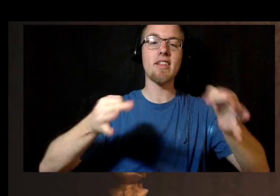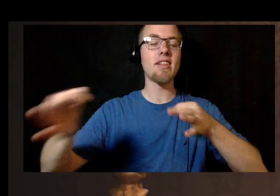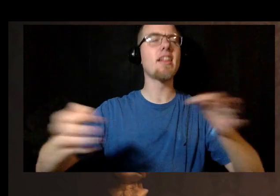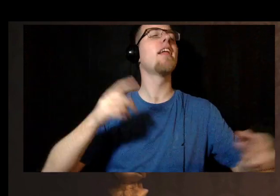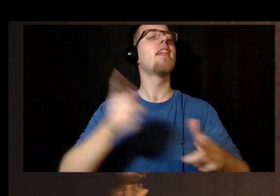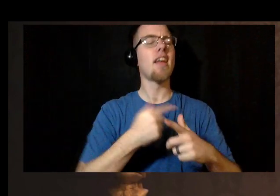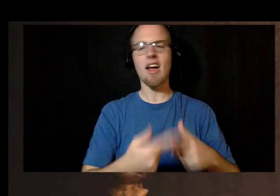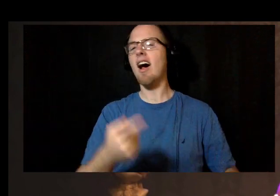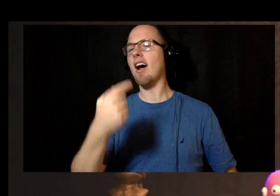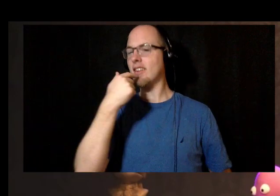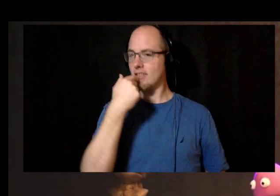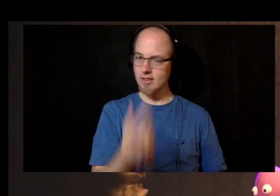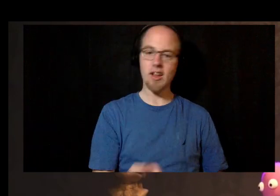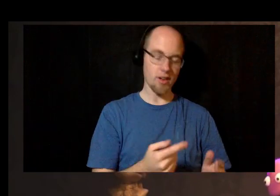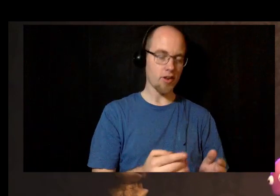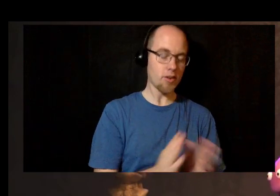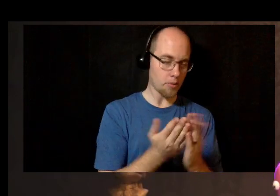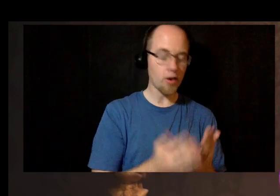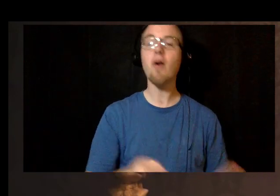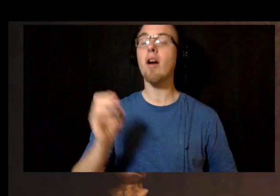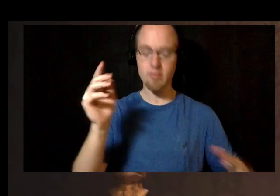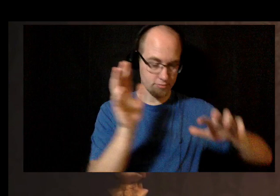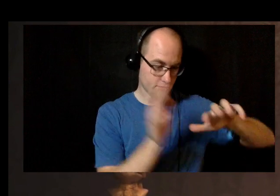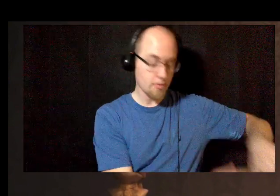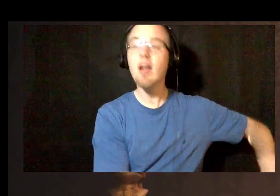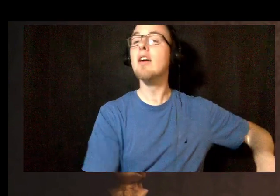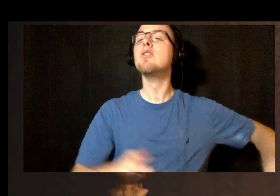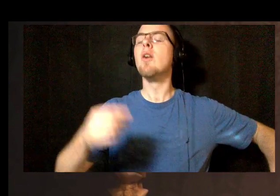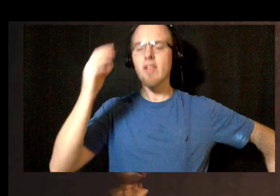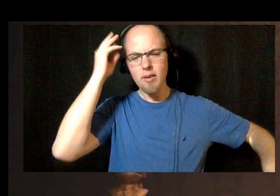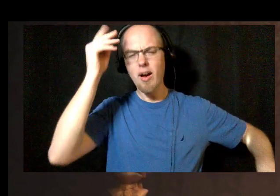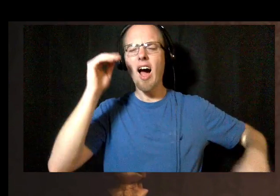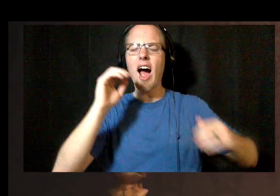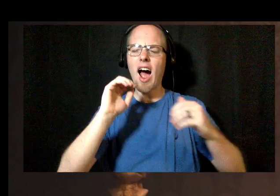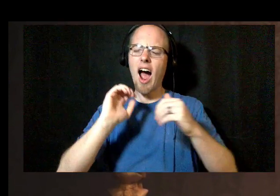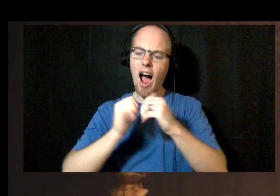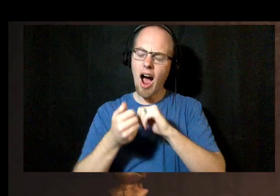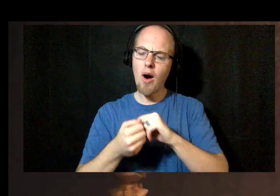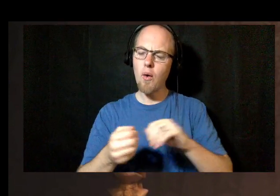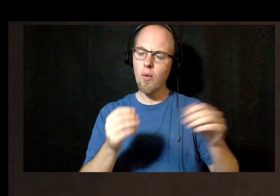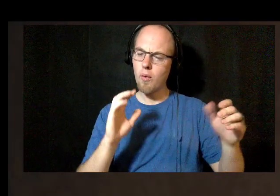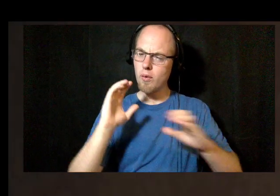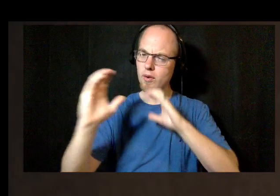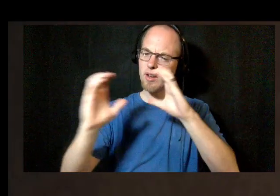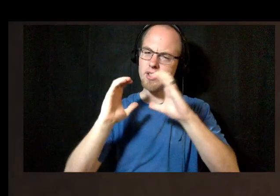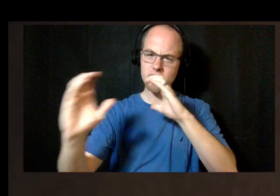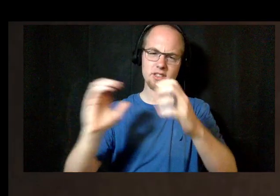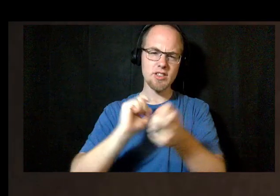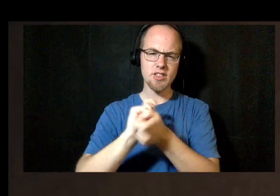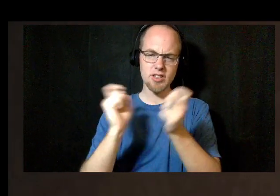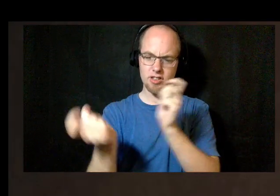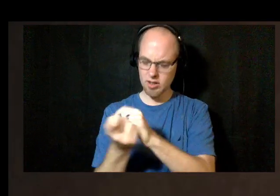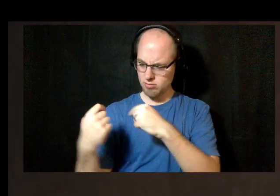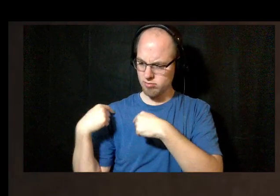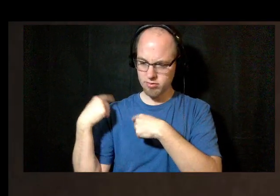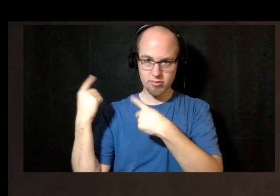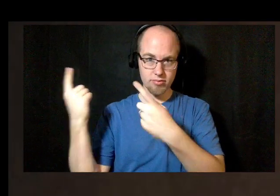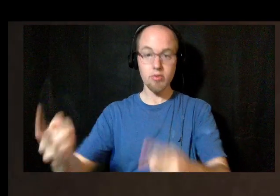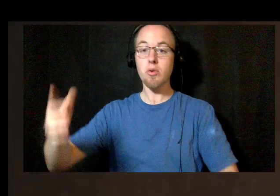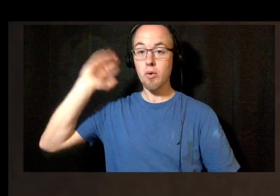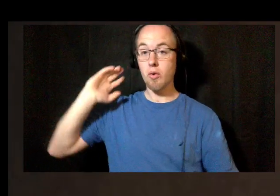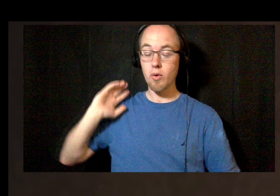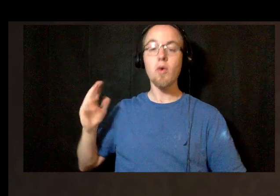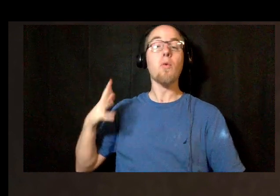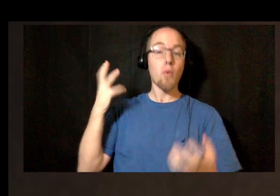it strange because it made me start to think about the way, like, our methods of communication have sort of changed over the years. You know, in the old days, if you